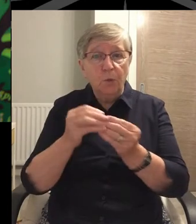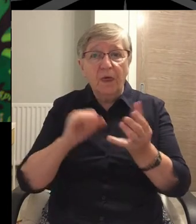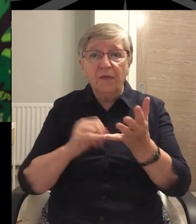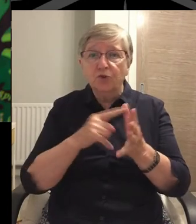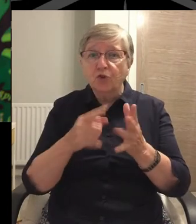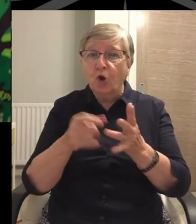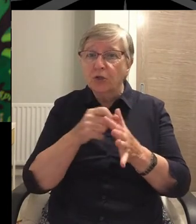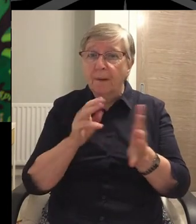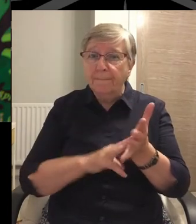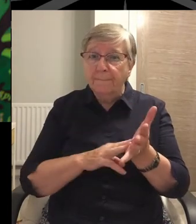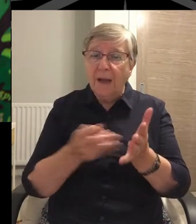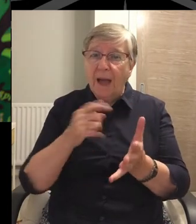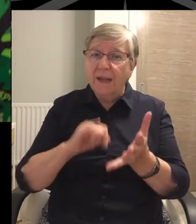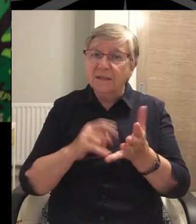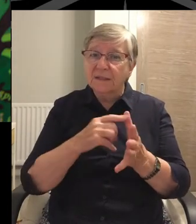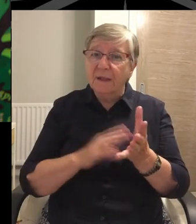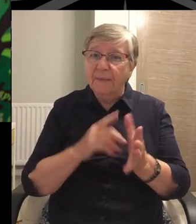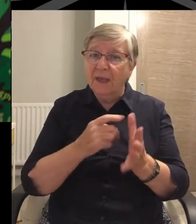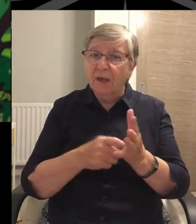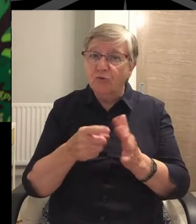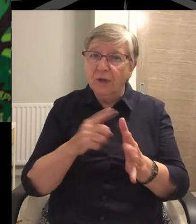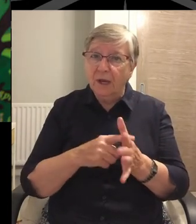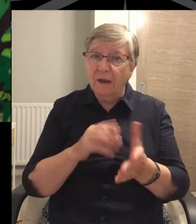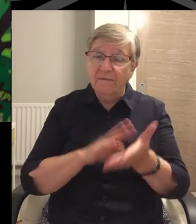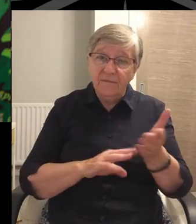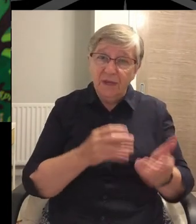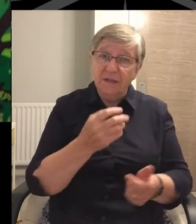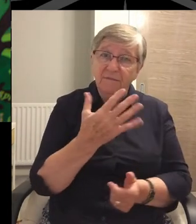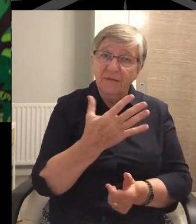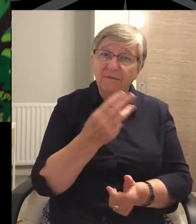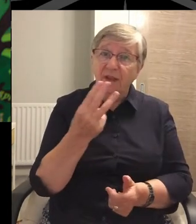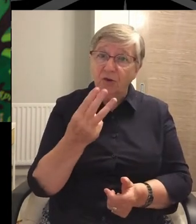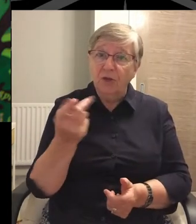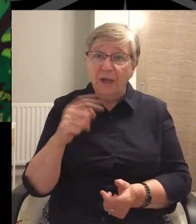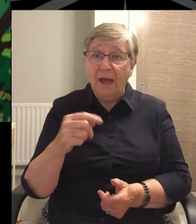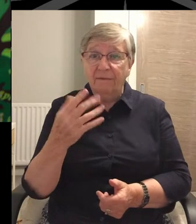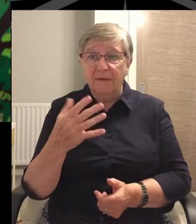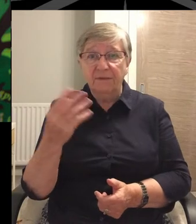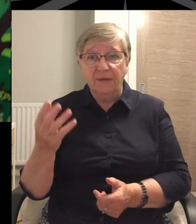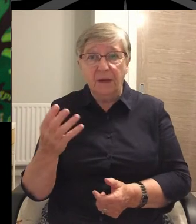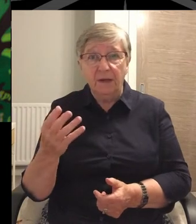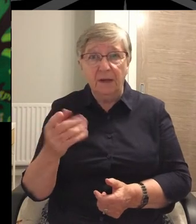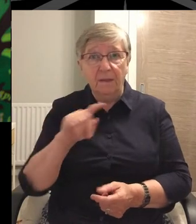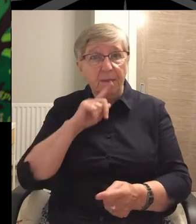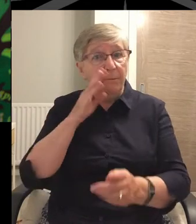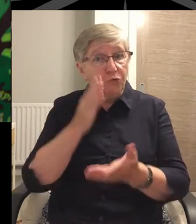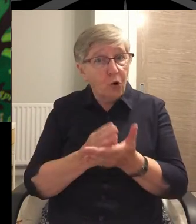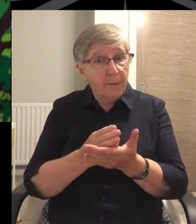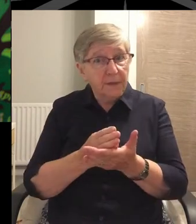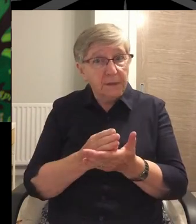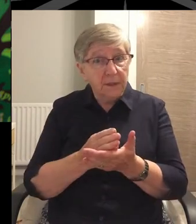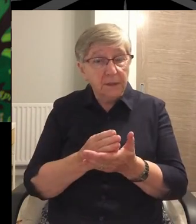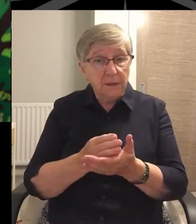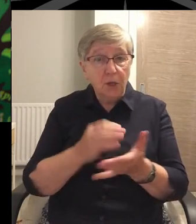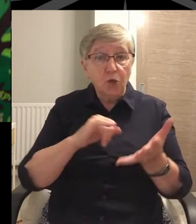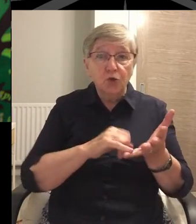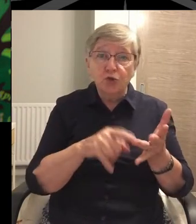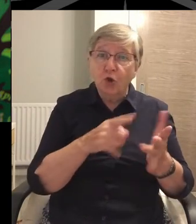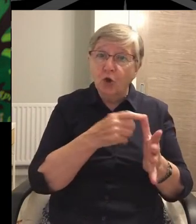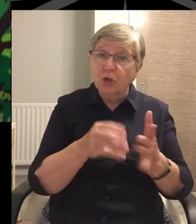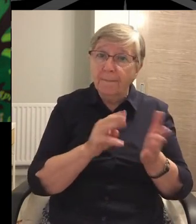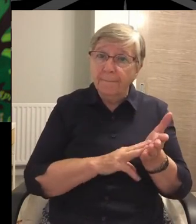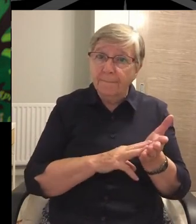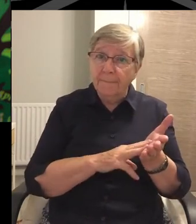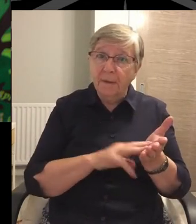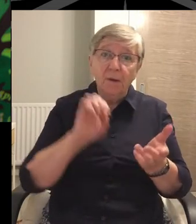And in fact, in verse 53 and then again in verse 55, the promise is of Sodom and Samaria